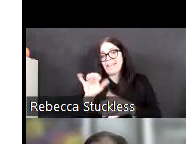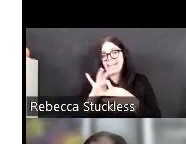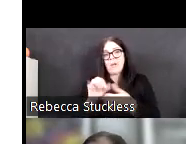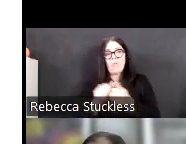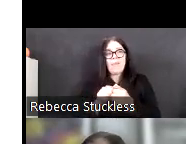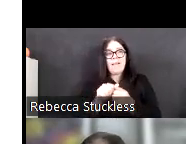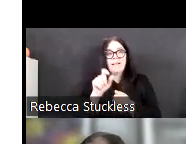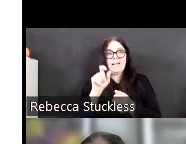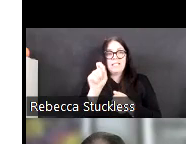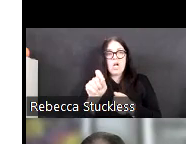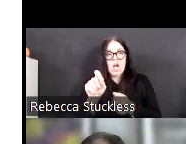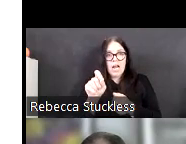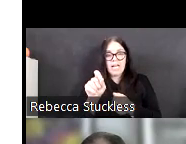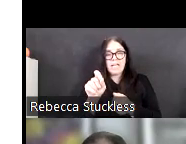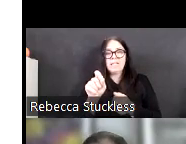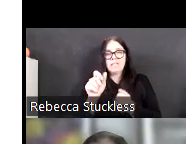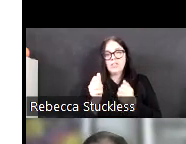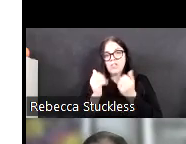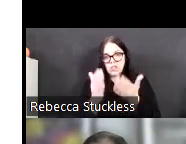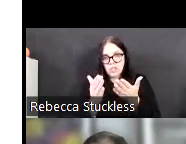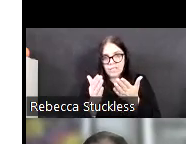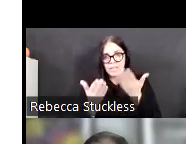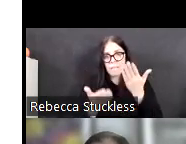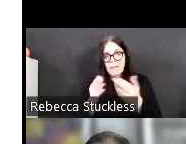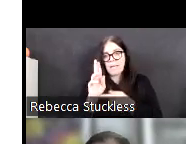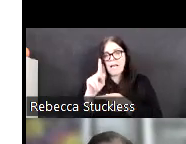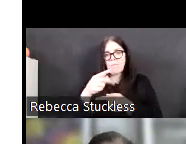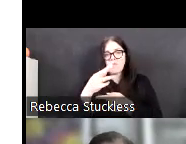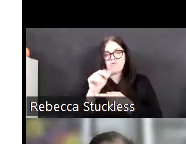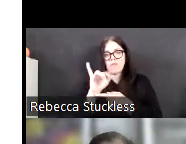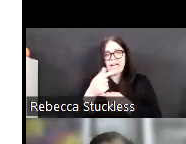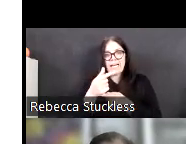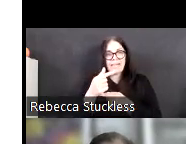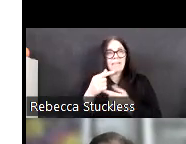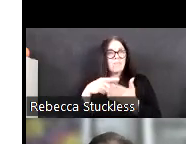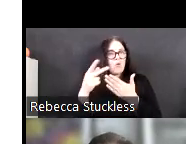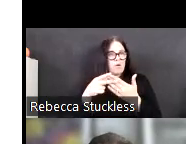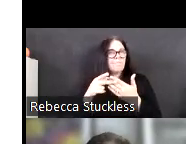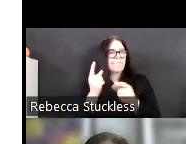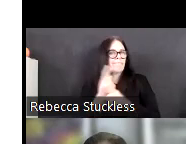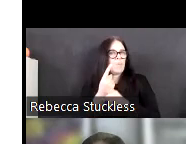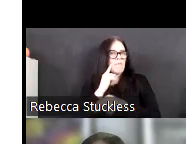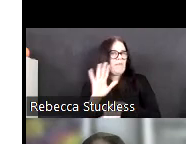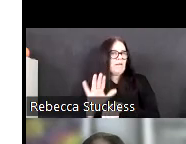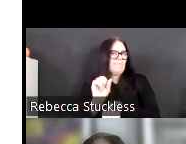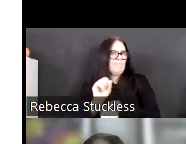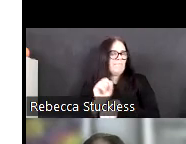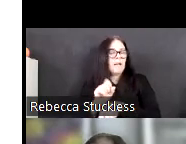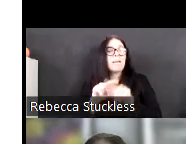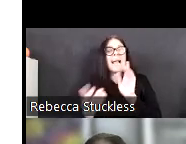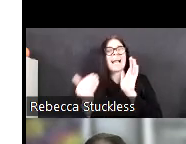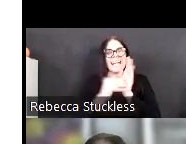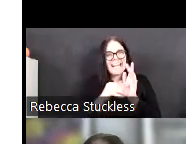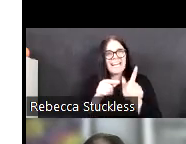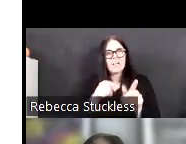there suggests that maybe an upgrading program is appropriate to do some of that work. But also, again, that recognition of